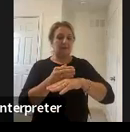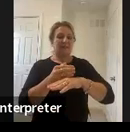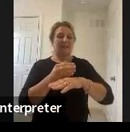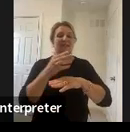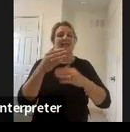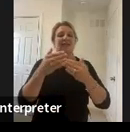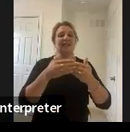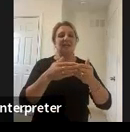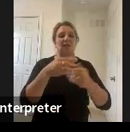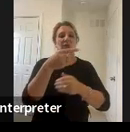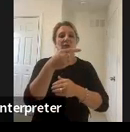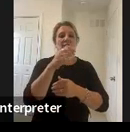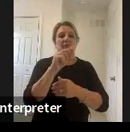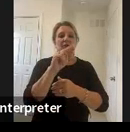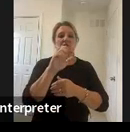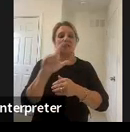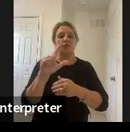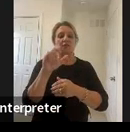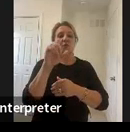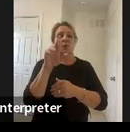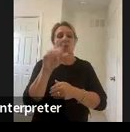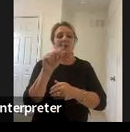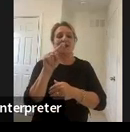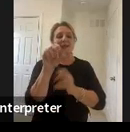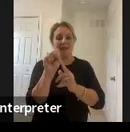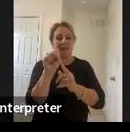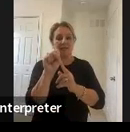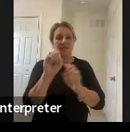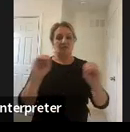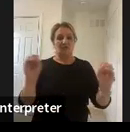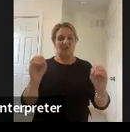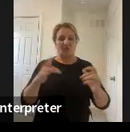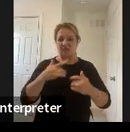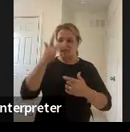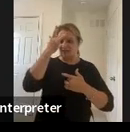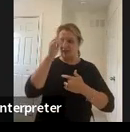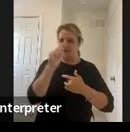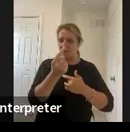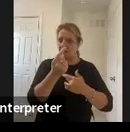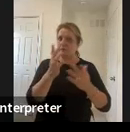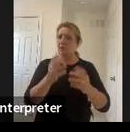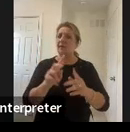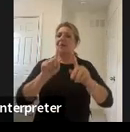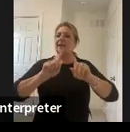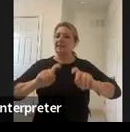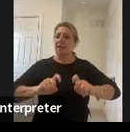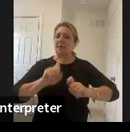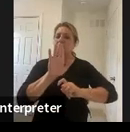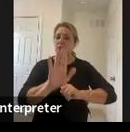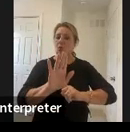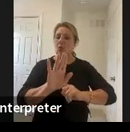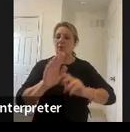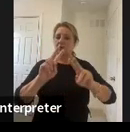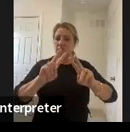or anus without having flu-like symptoms first. So being diligent about examining your own body for new bumps